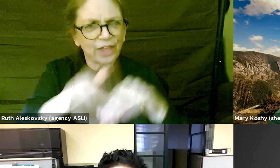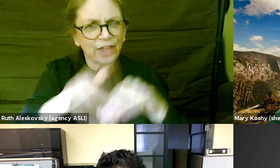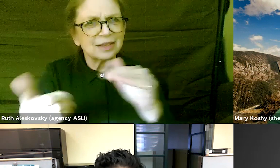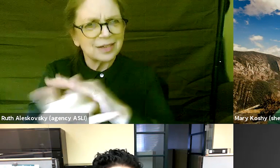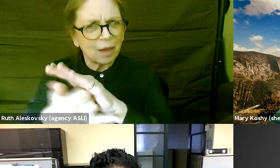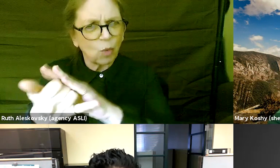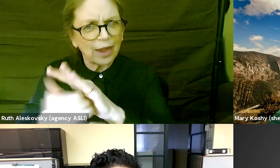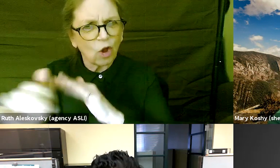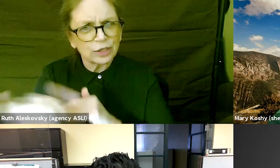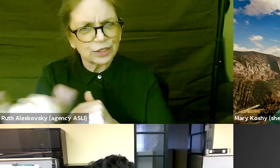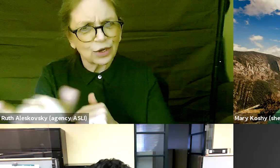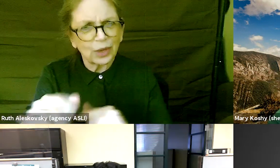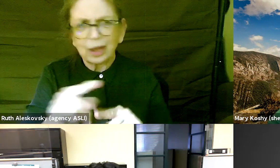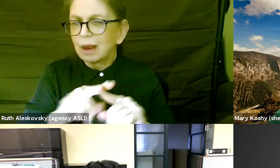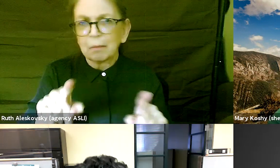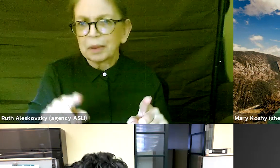But yeah,